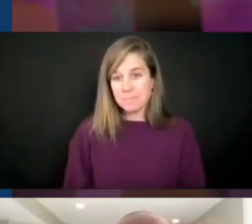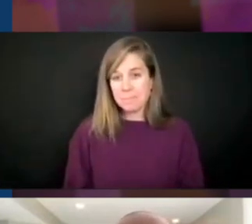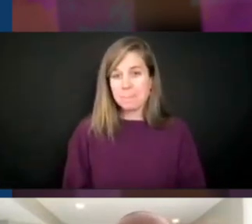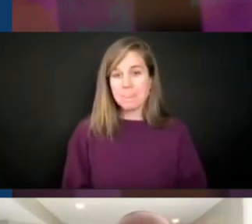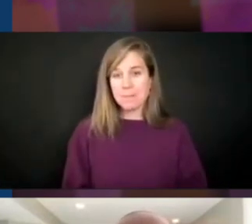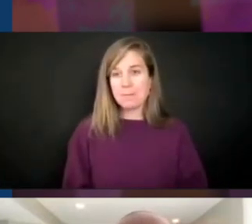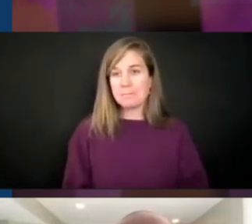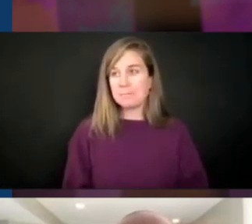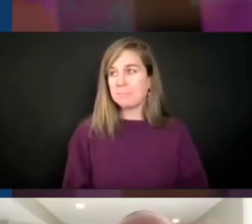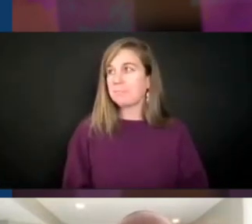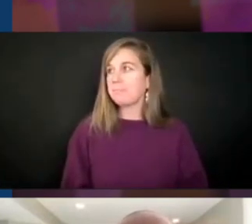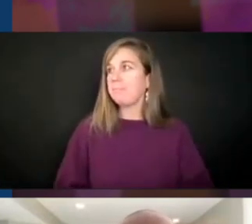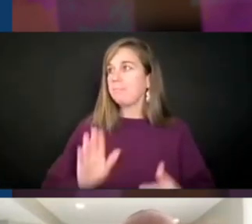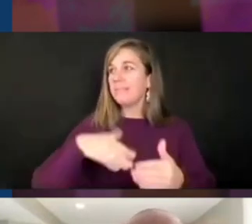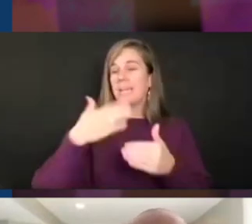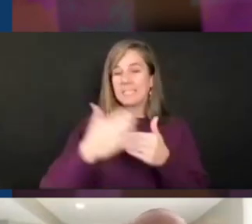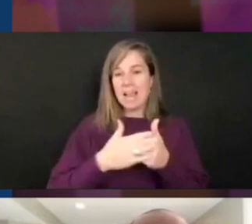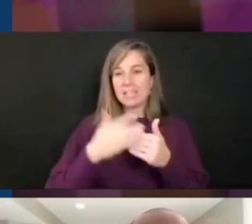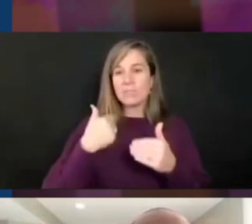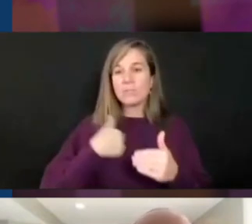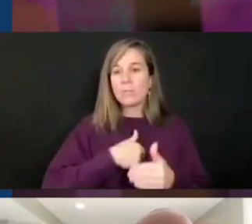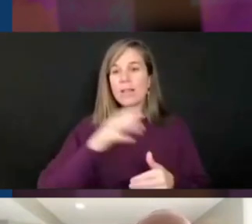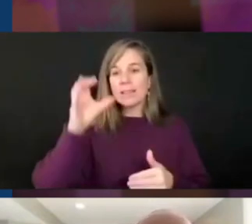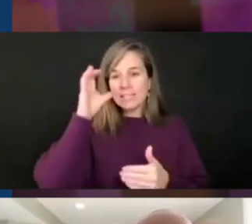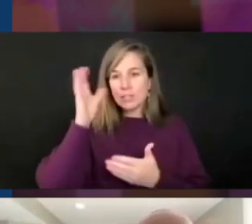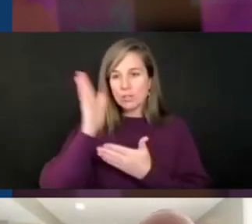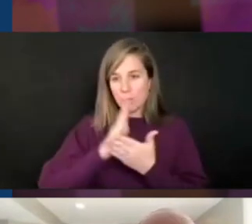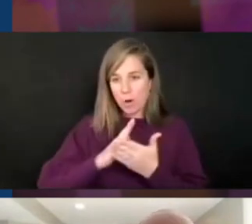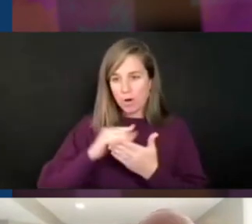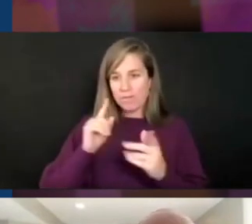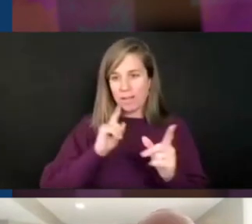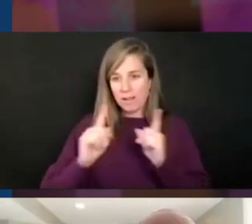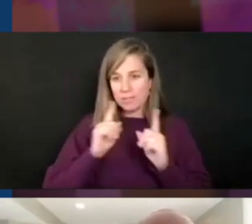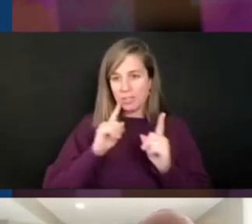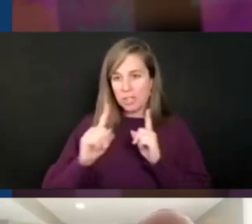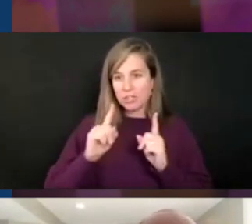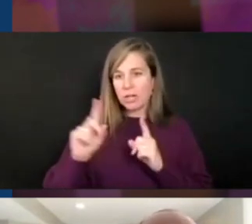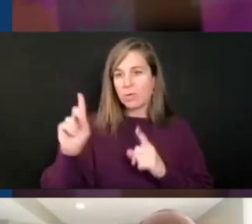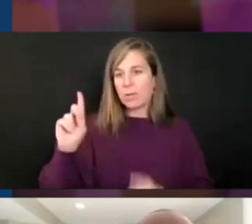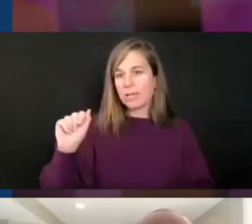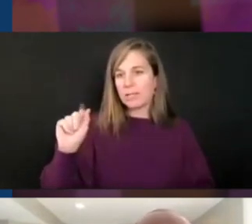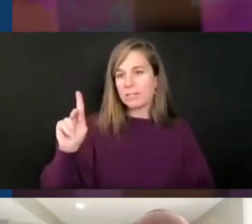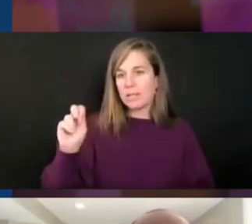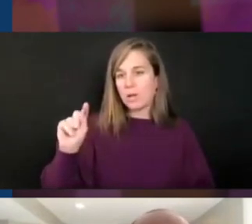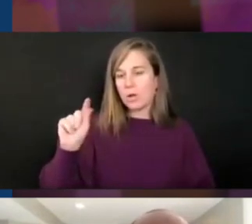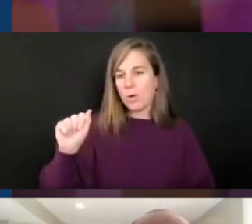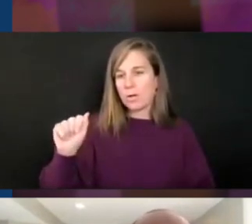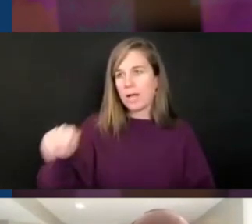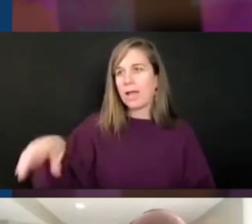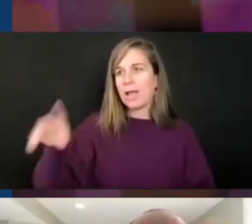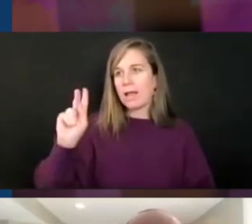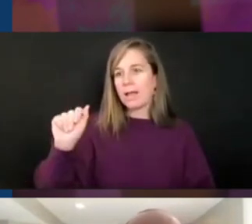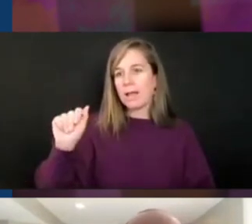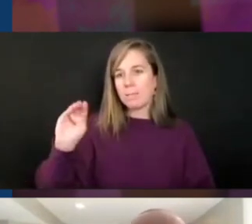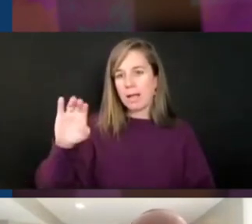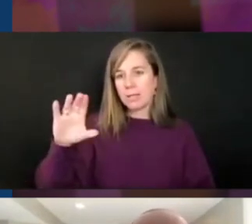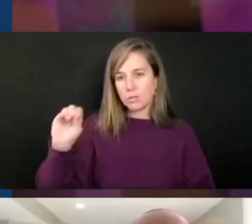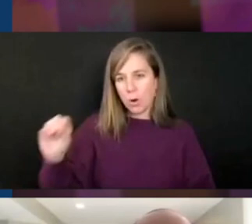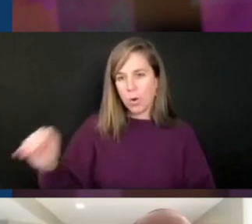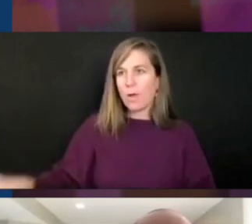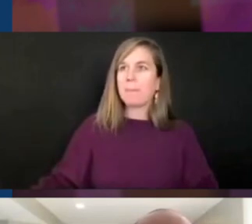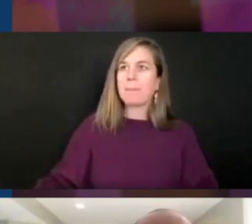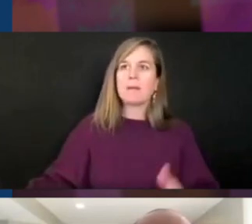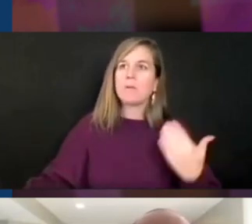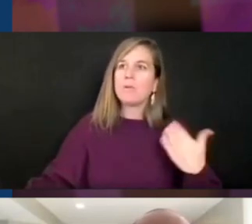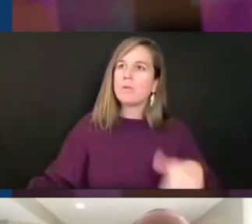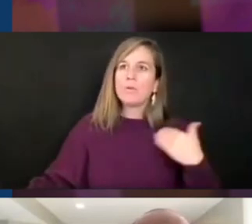So next, we'll listen to part of the conversation that I had with Dakota Camacho, another incredible